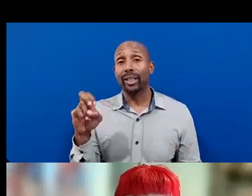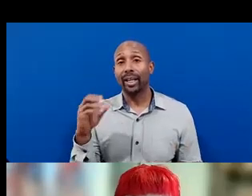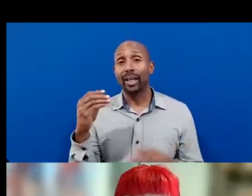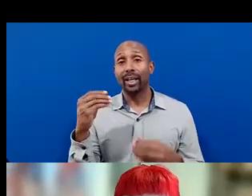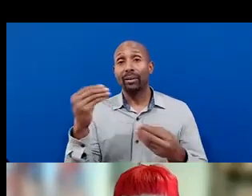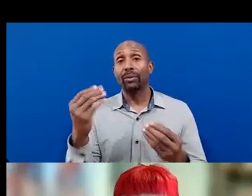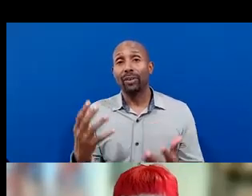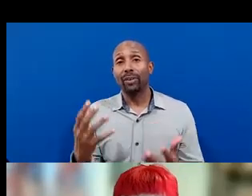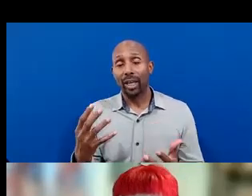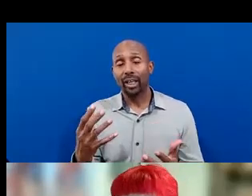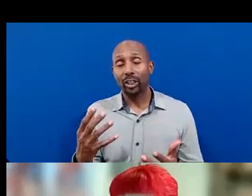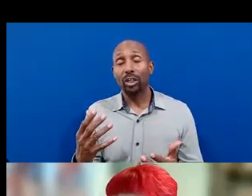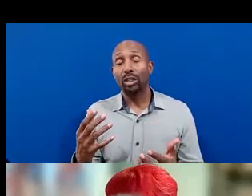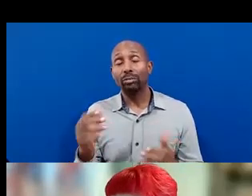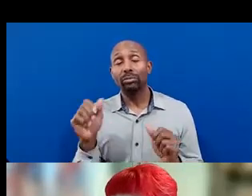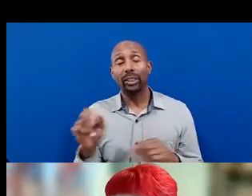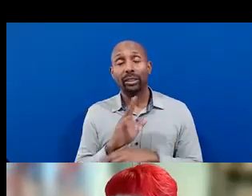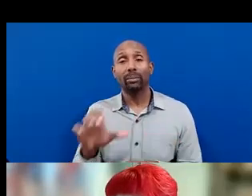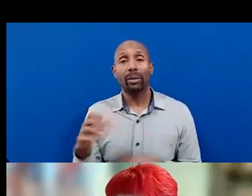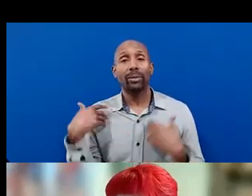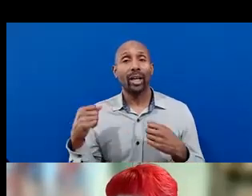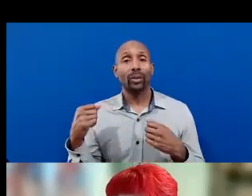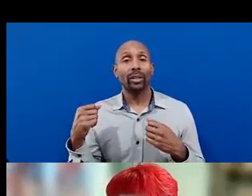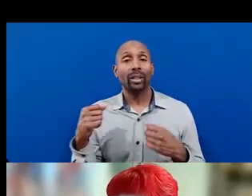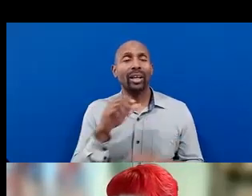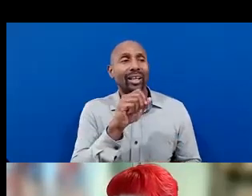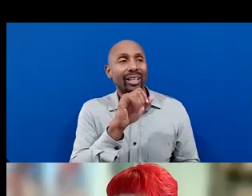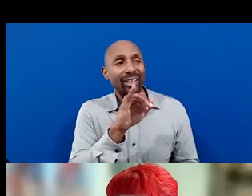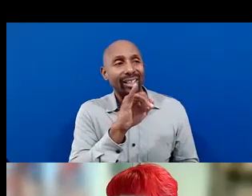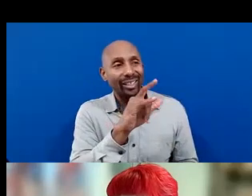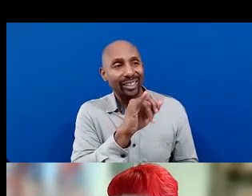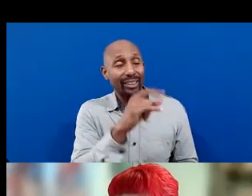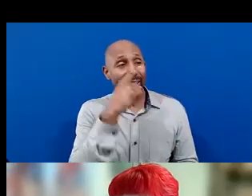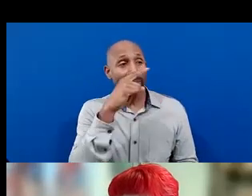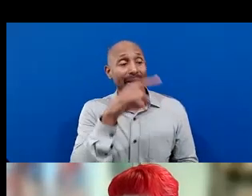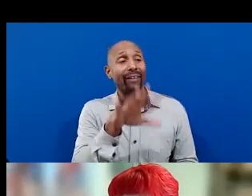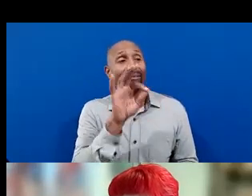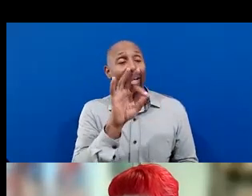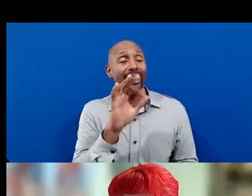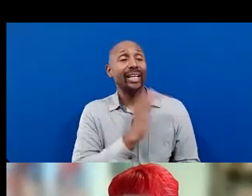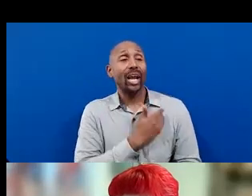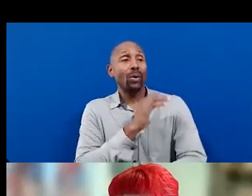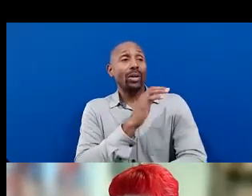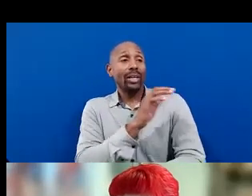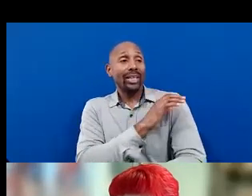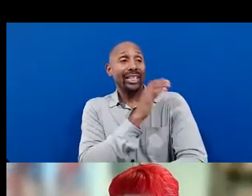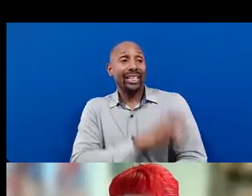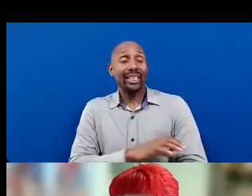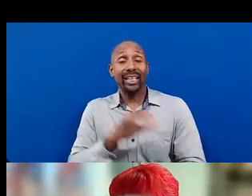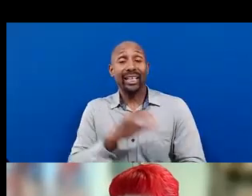Celia, I don't know if you wouldn't mind finding the link to our clinics and just putting it in the chat, and that